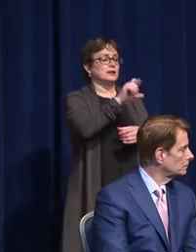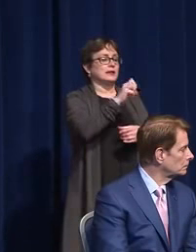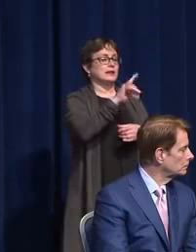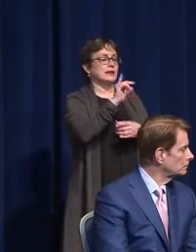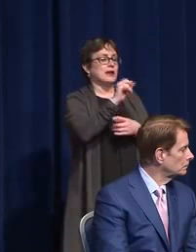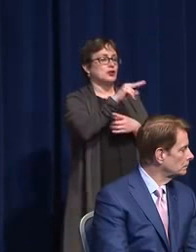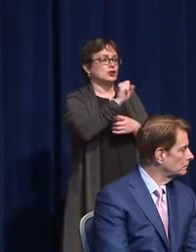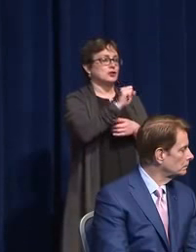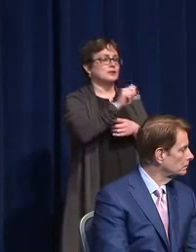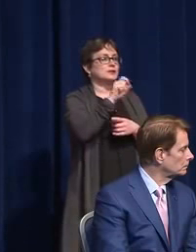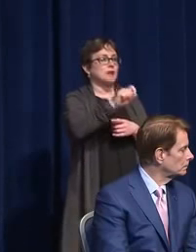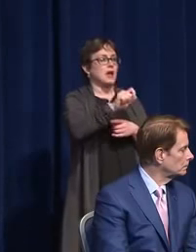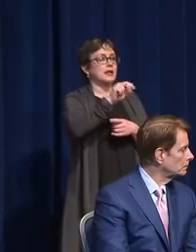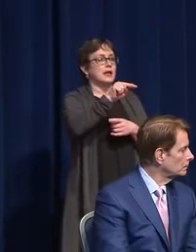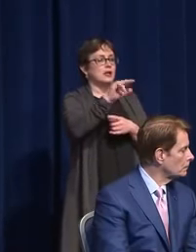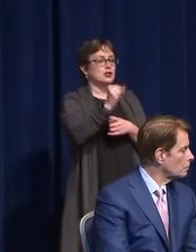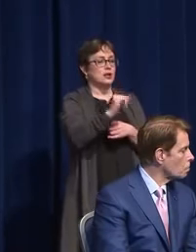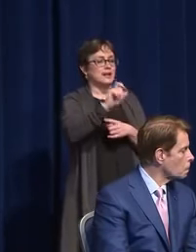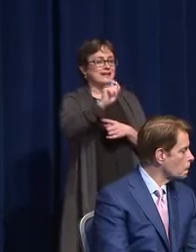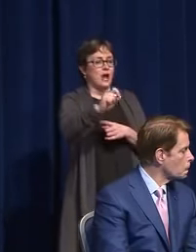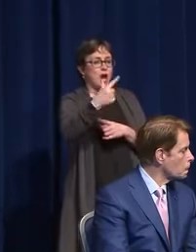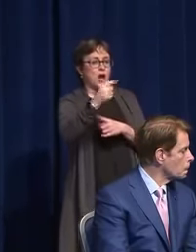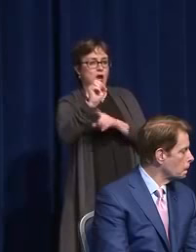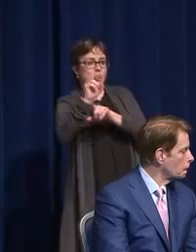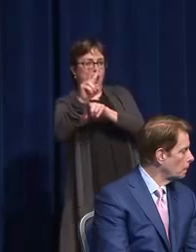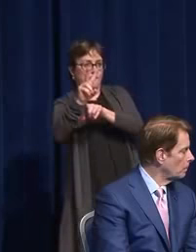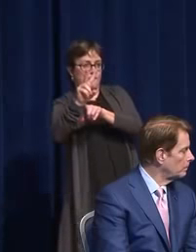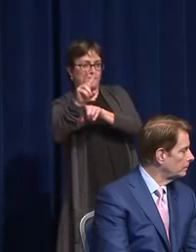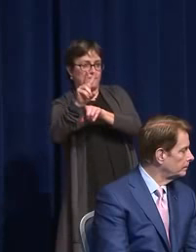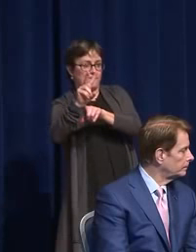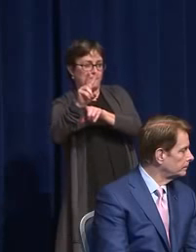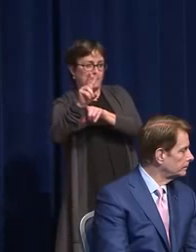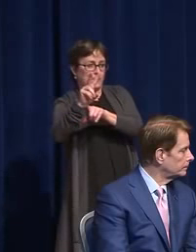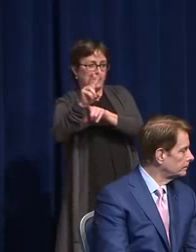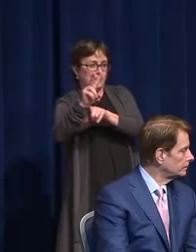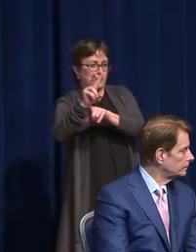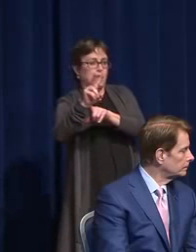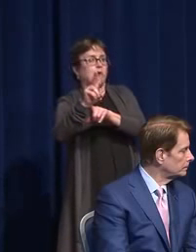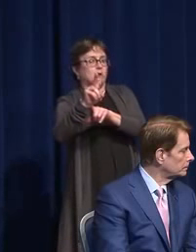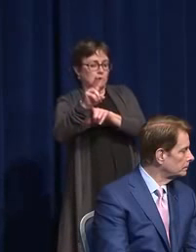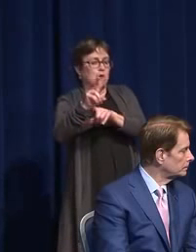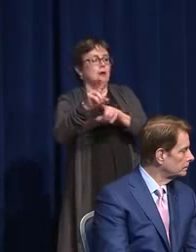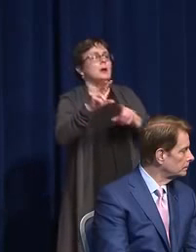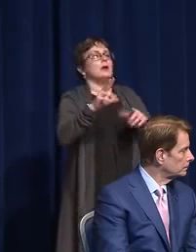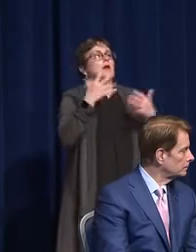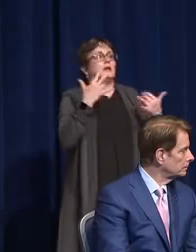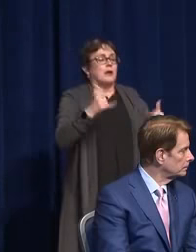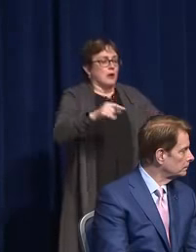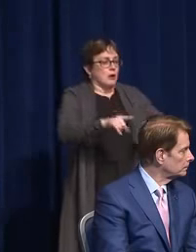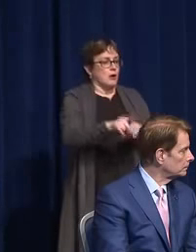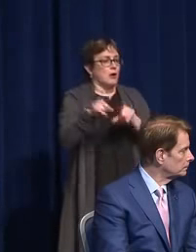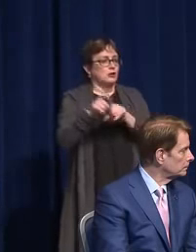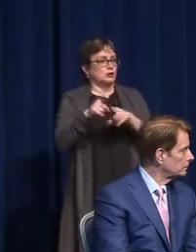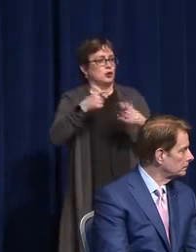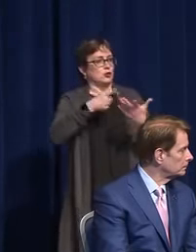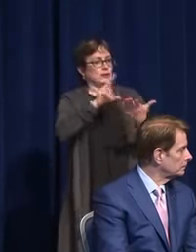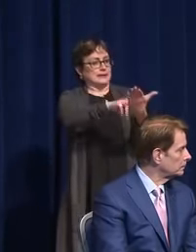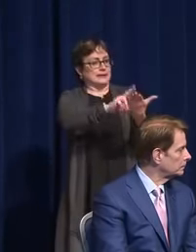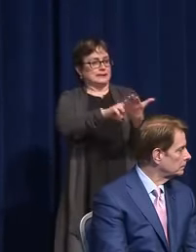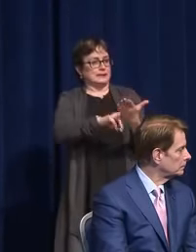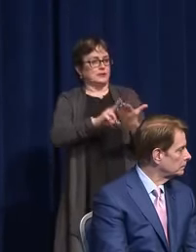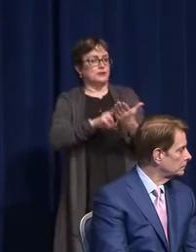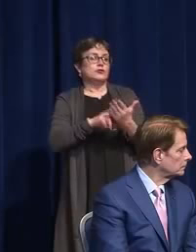elections.nj.gov. Additionally, as noted, petitions will be accepted via email,